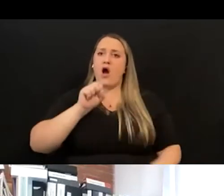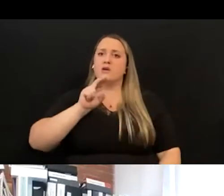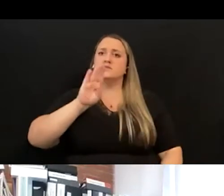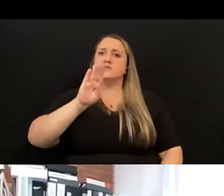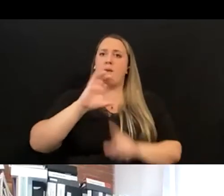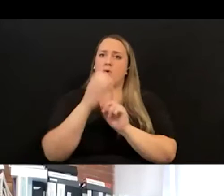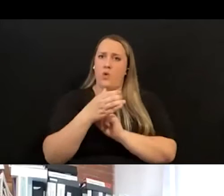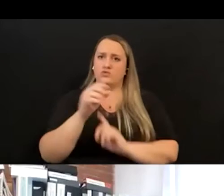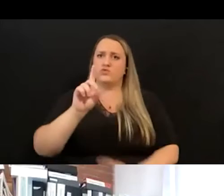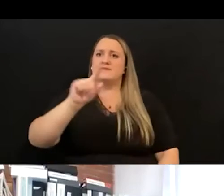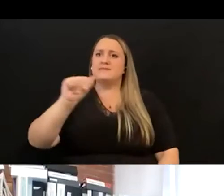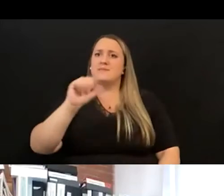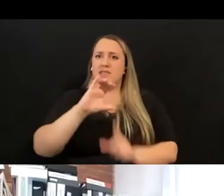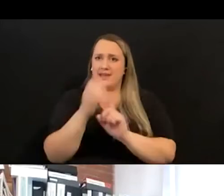culture,